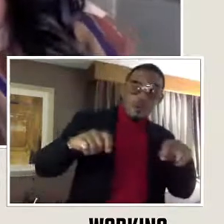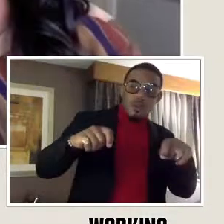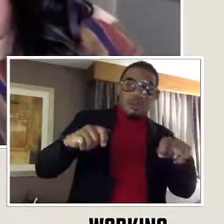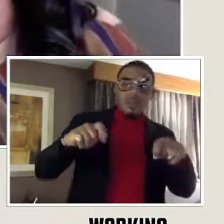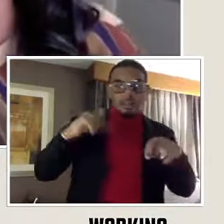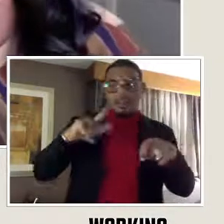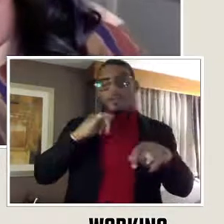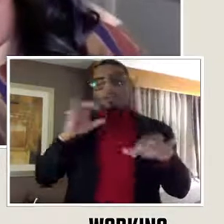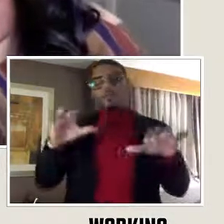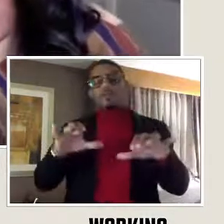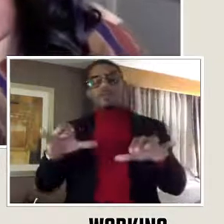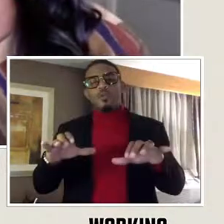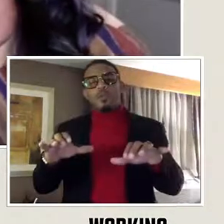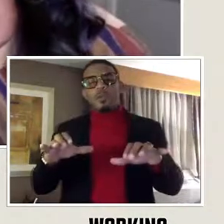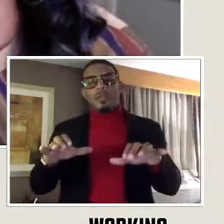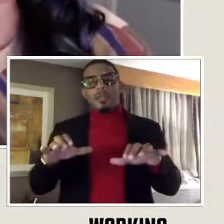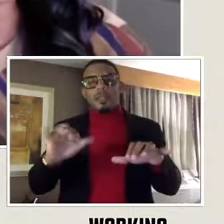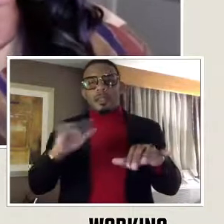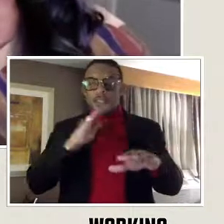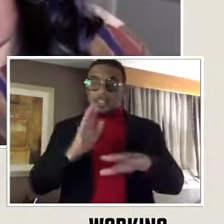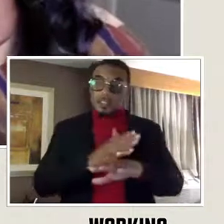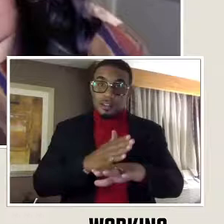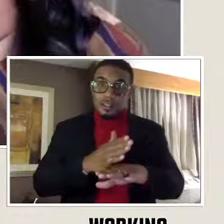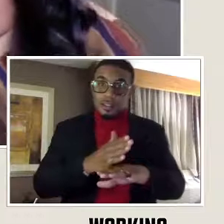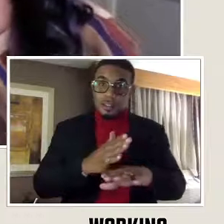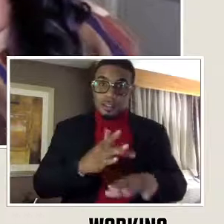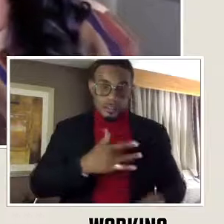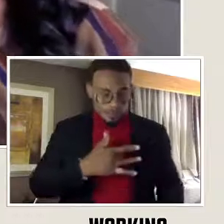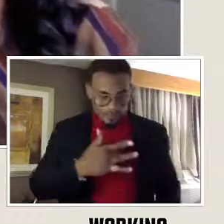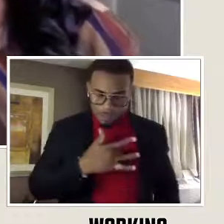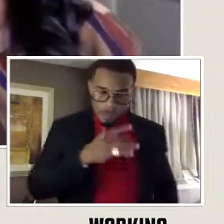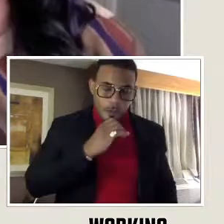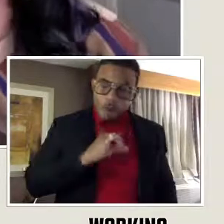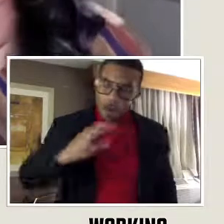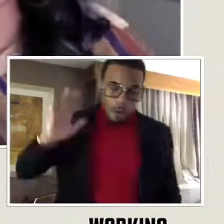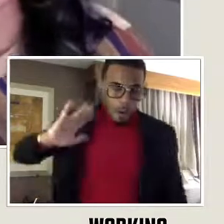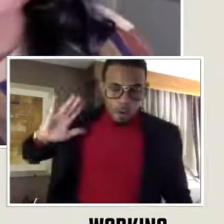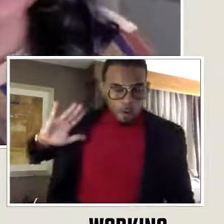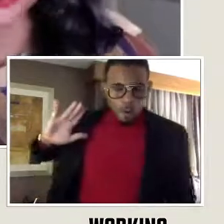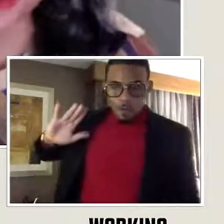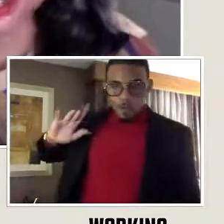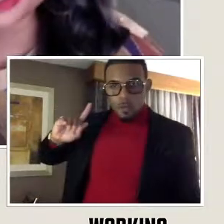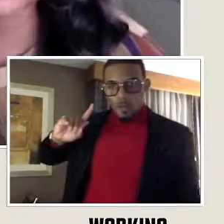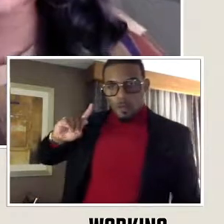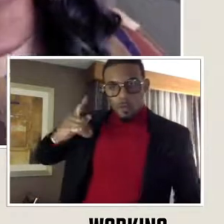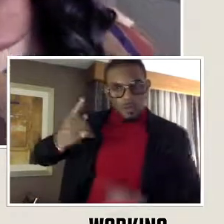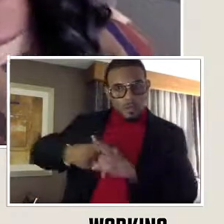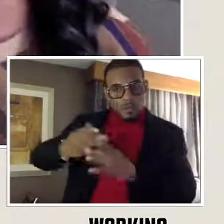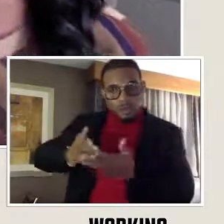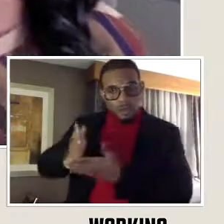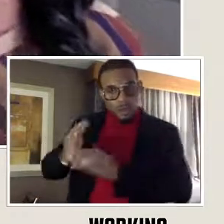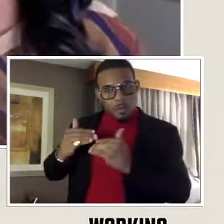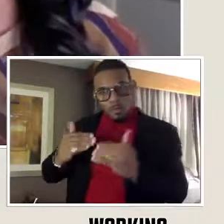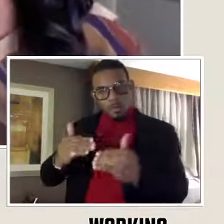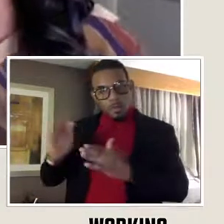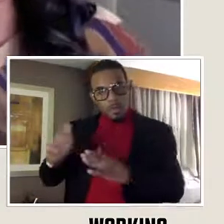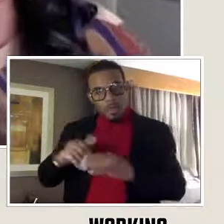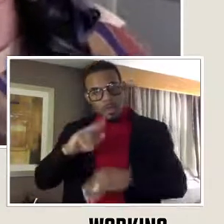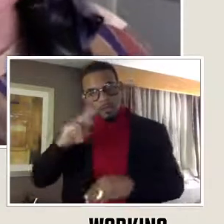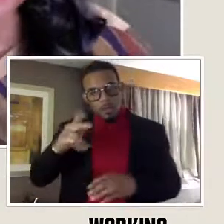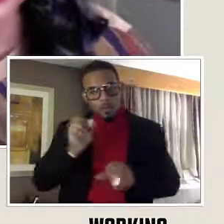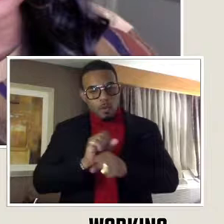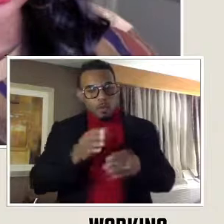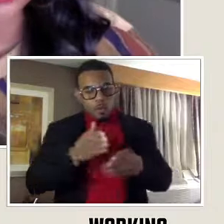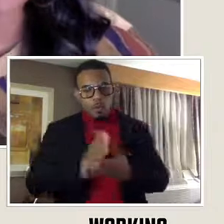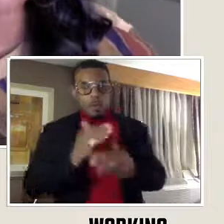because this is what we're gonna do. This is a song that comes from the tenants' rights movement organizing in Philadelphia and the workers'